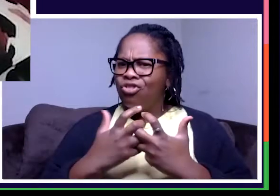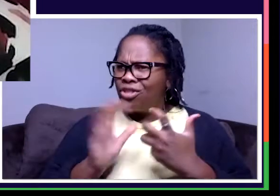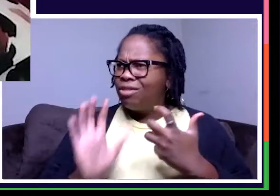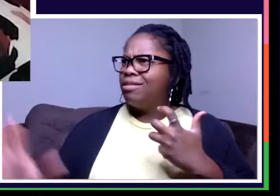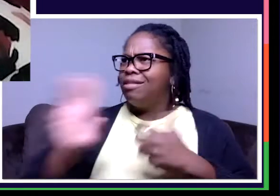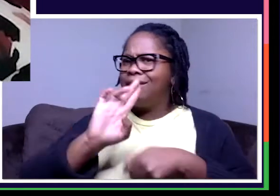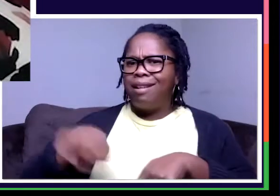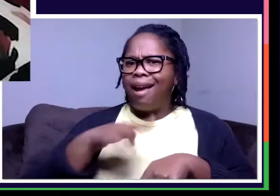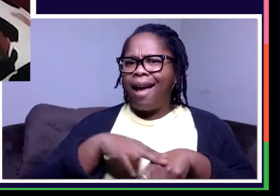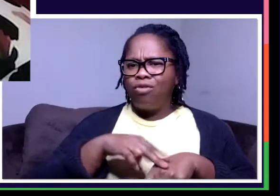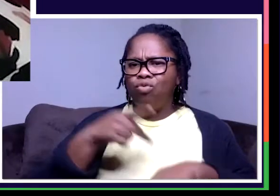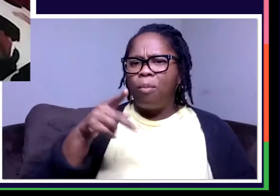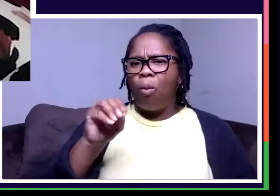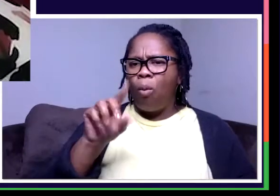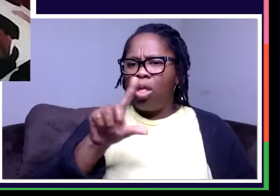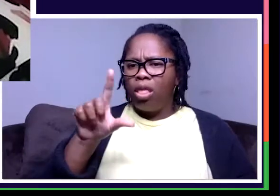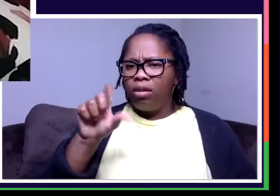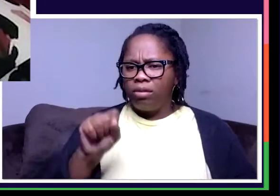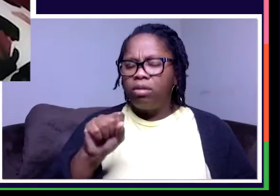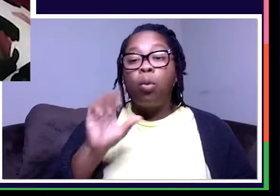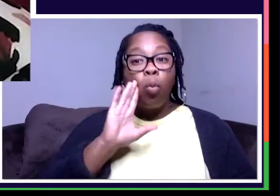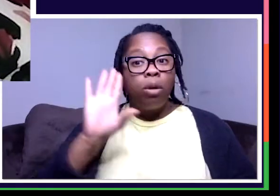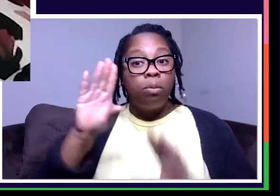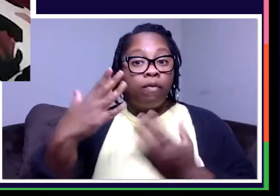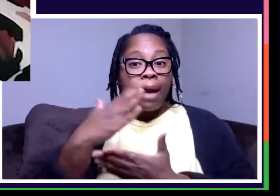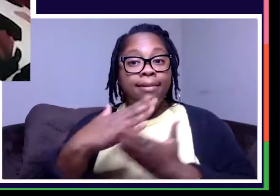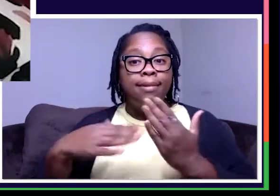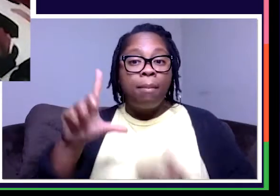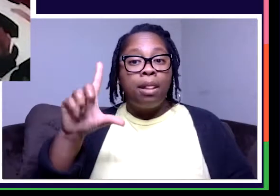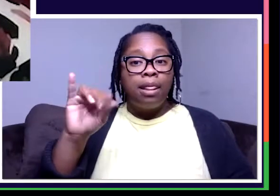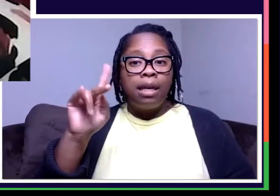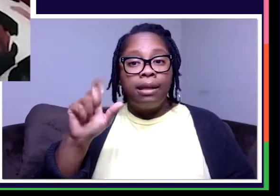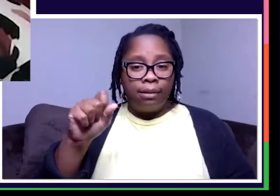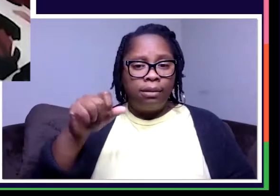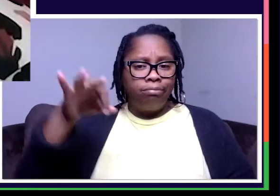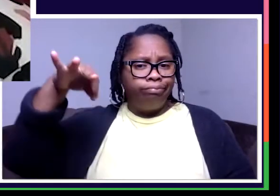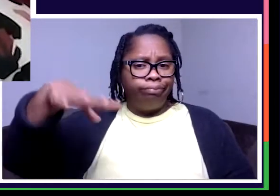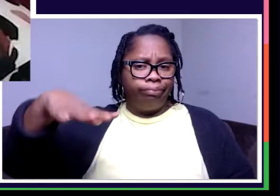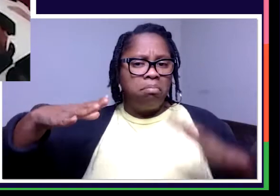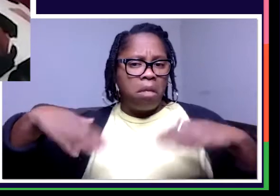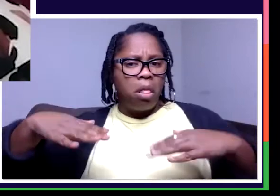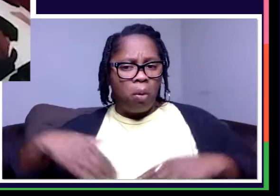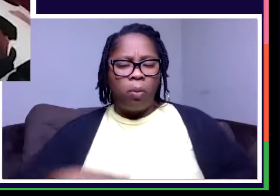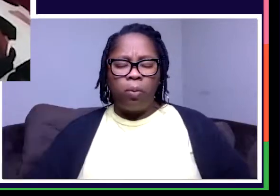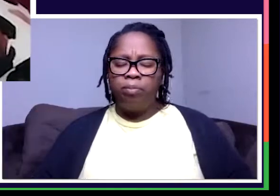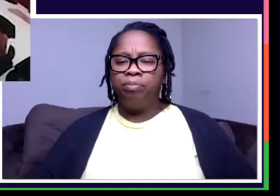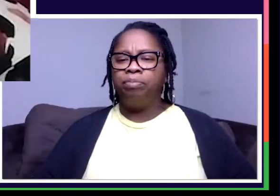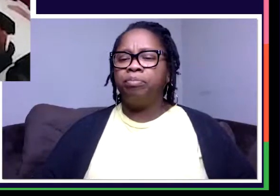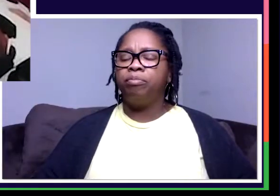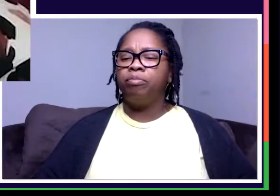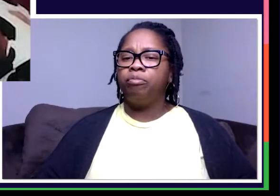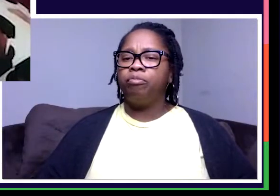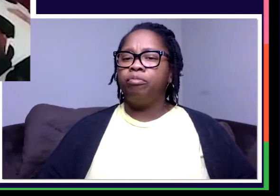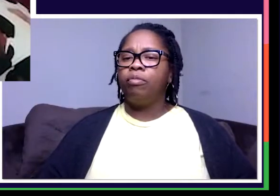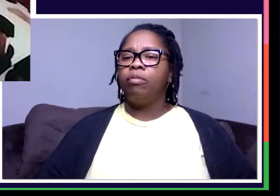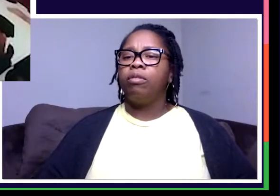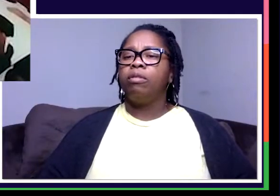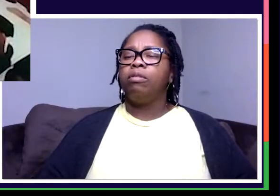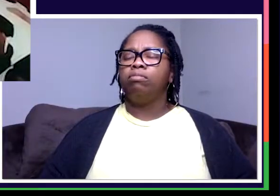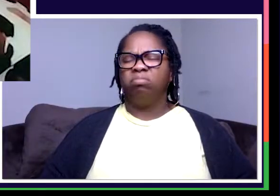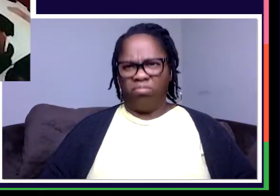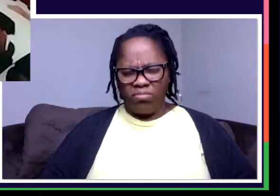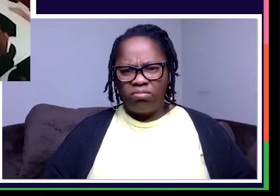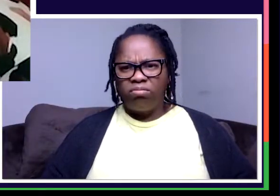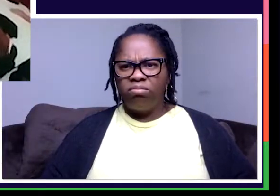aligns with what we're seeing in national polls, and we'll put links to some of those national polls in the chat